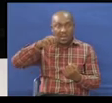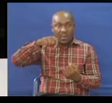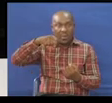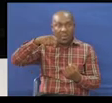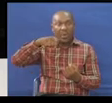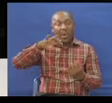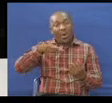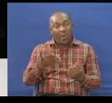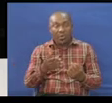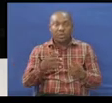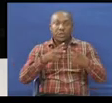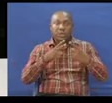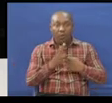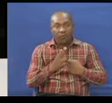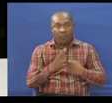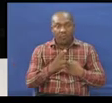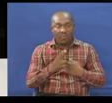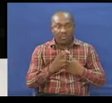quadratic equation below. Solve